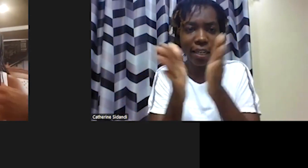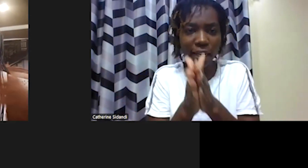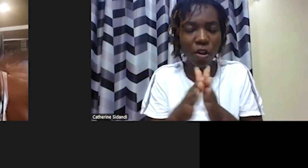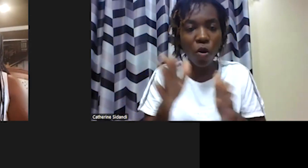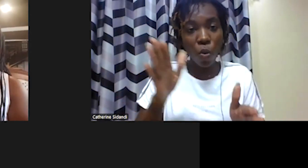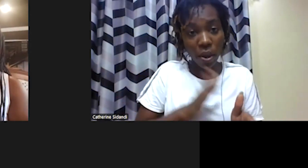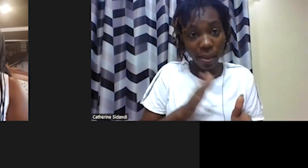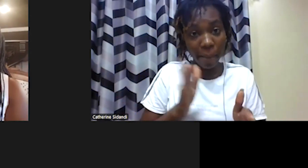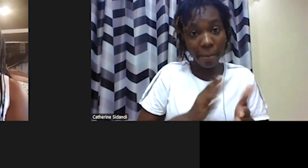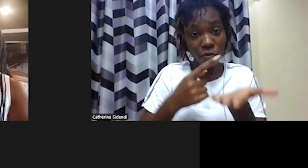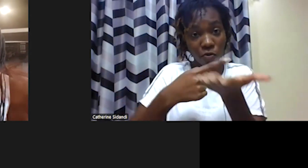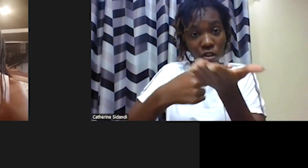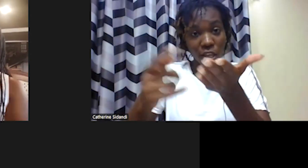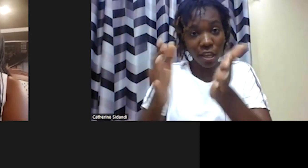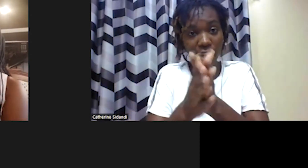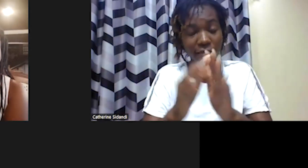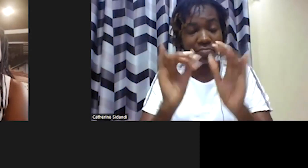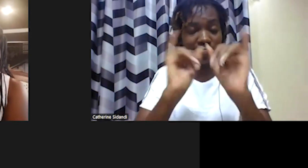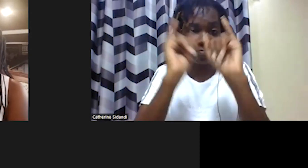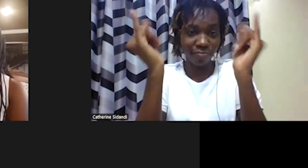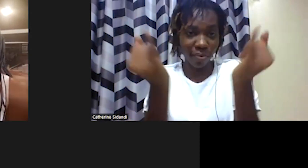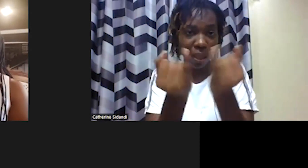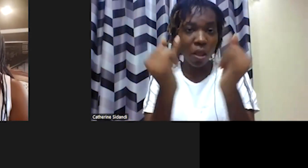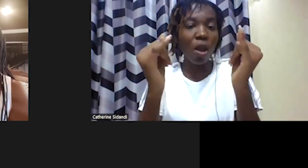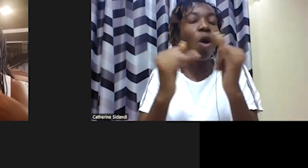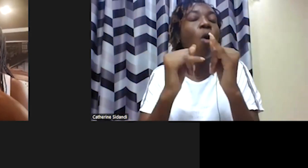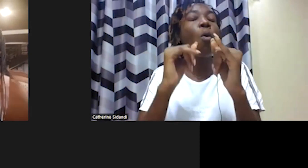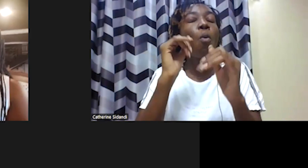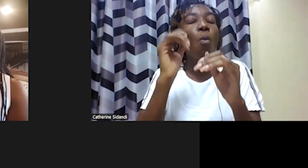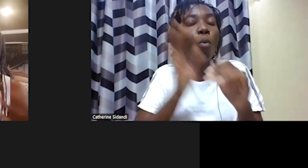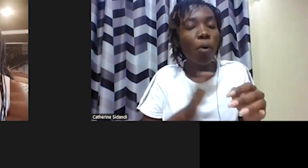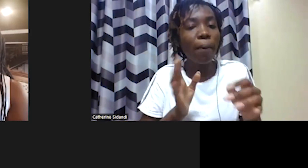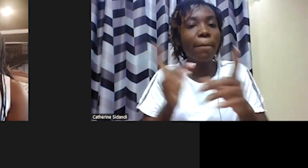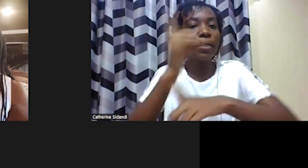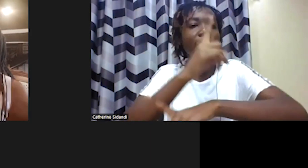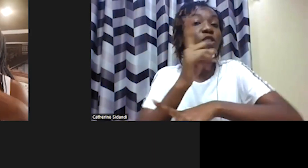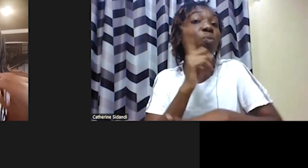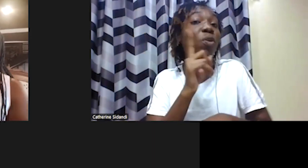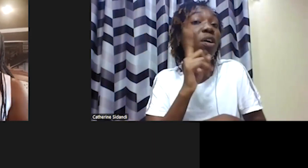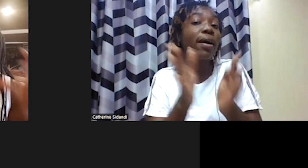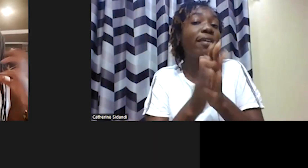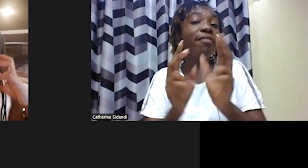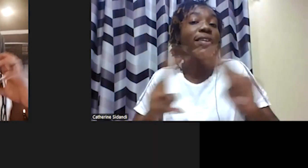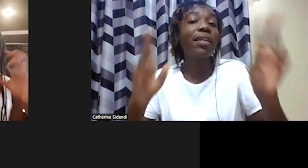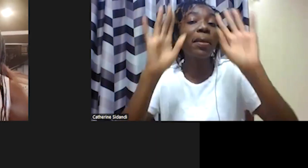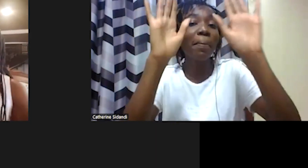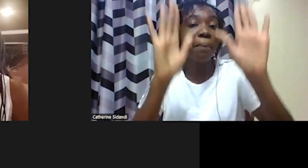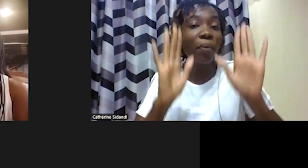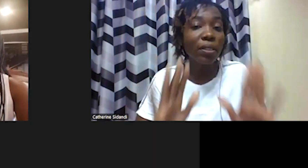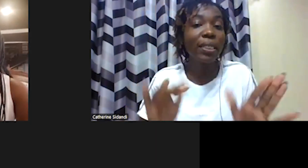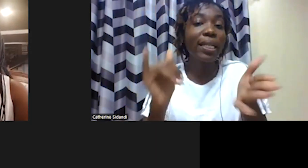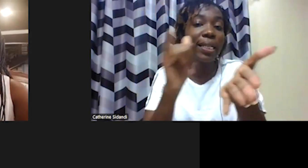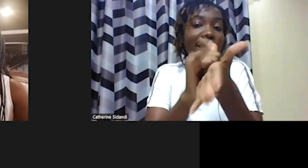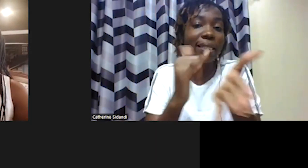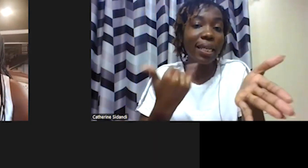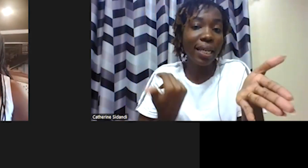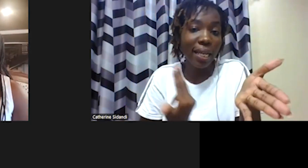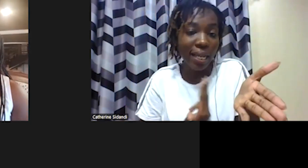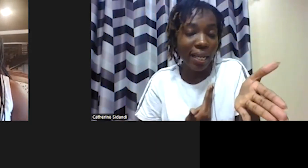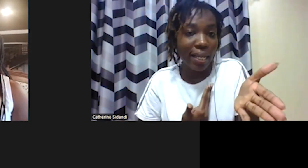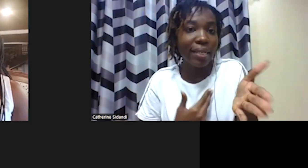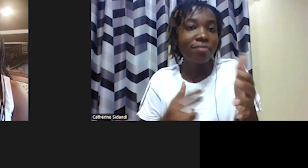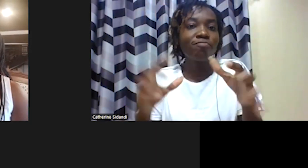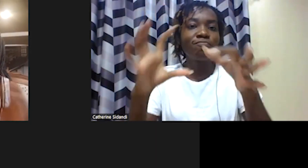It's International Women's Day tomorrow, and therefore it was only important that we also tie it to